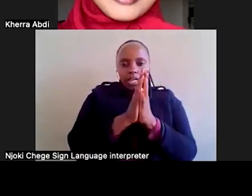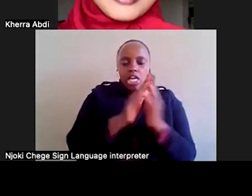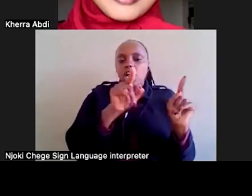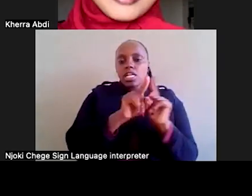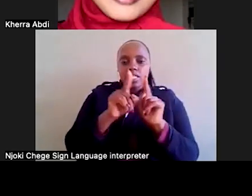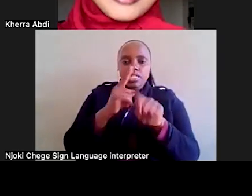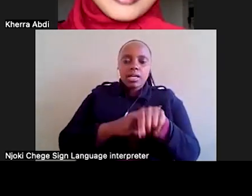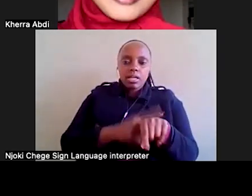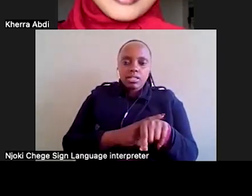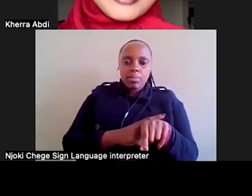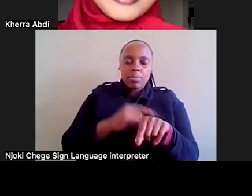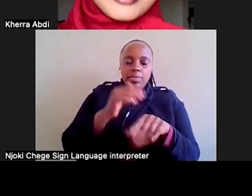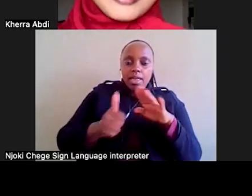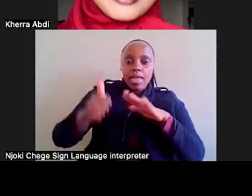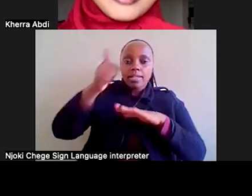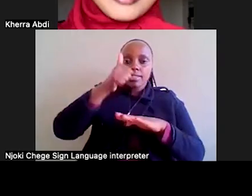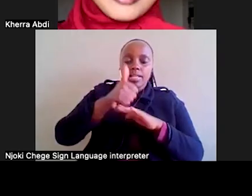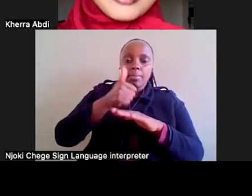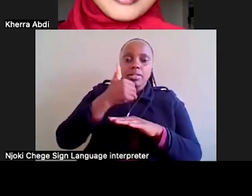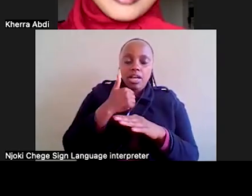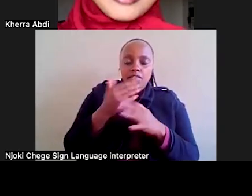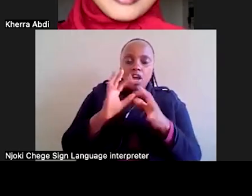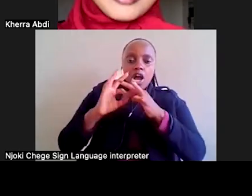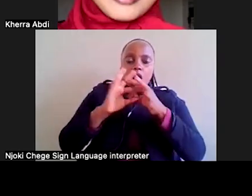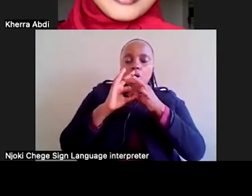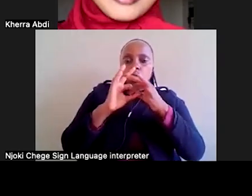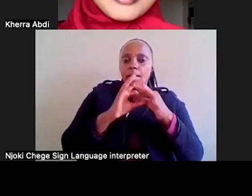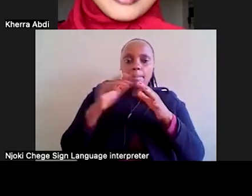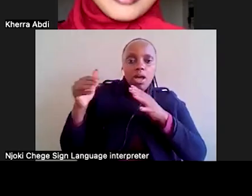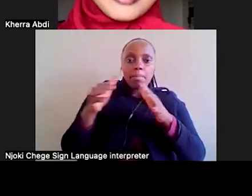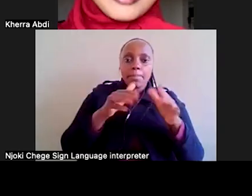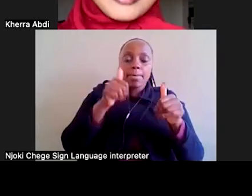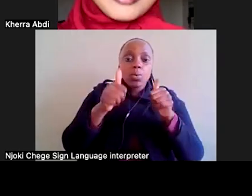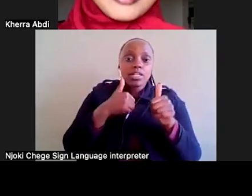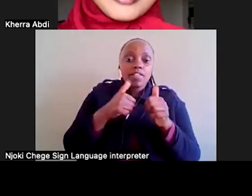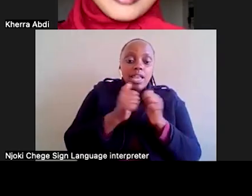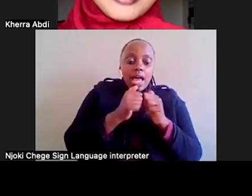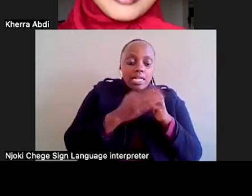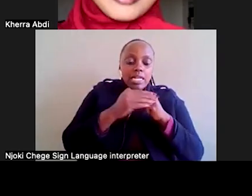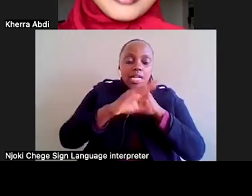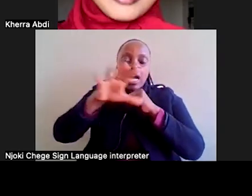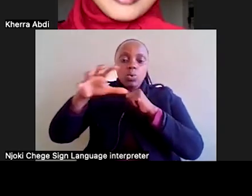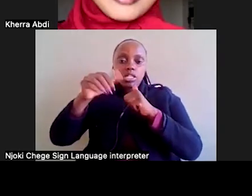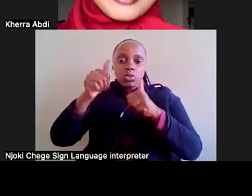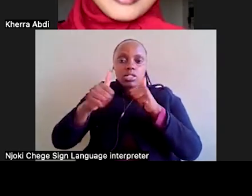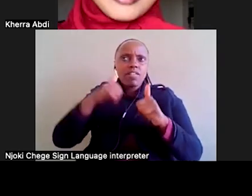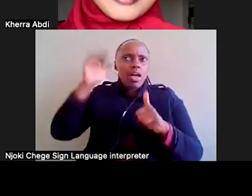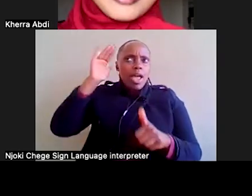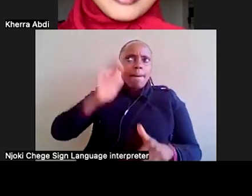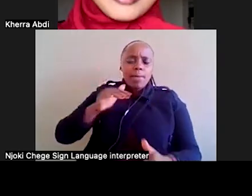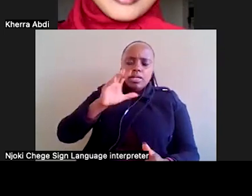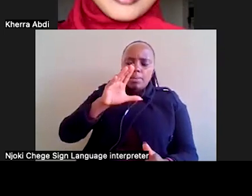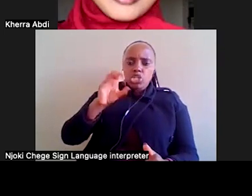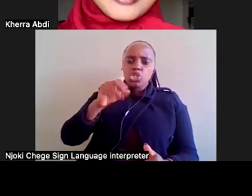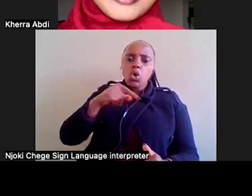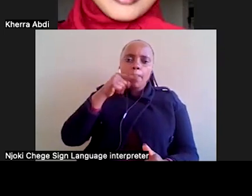also established a coordination mechanism in the 19 counties. I had Madam CEO already